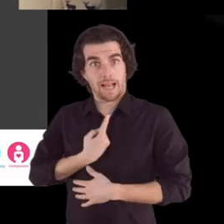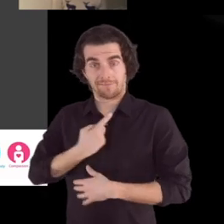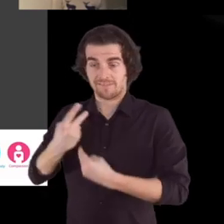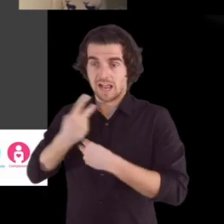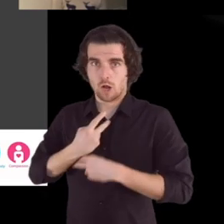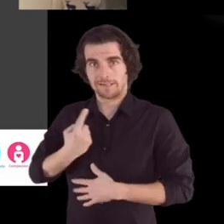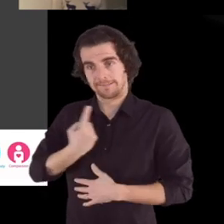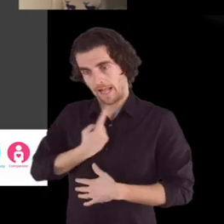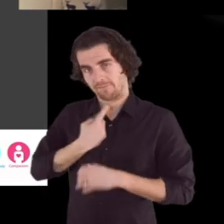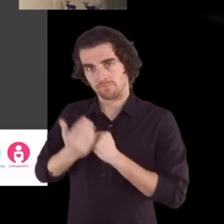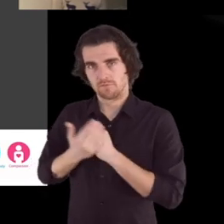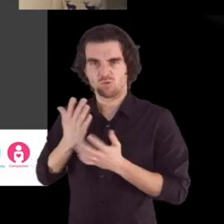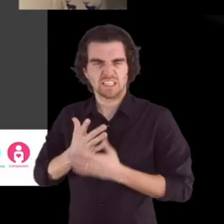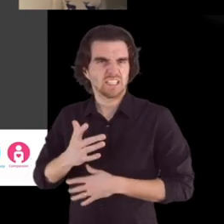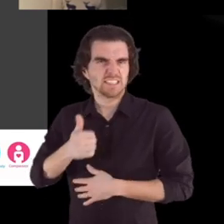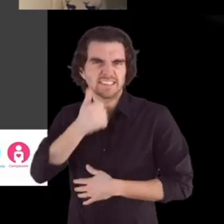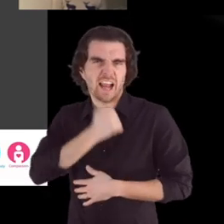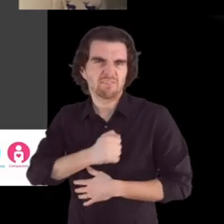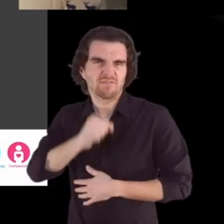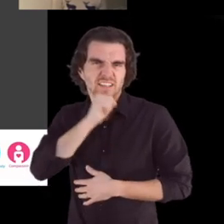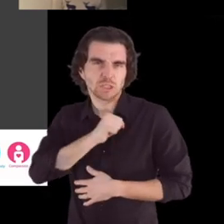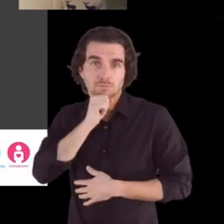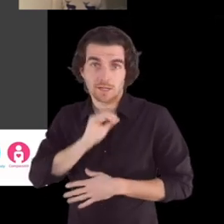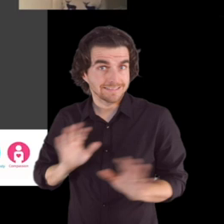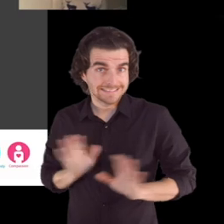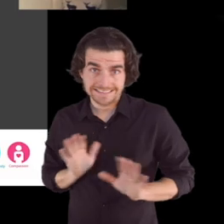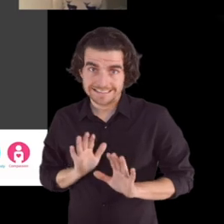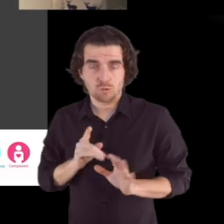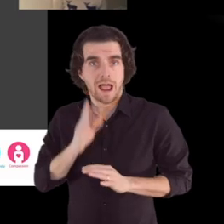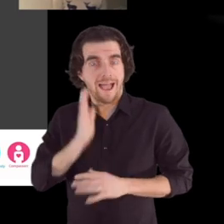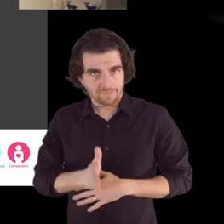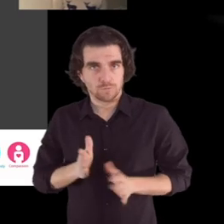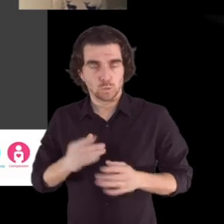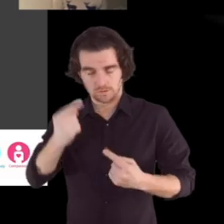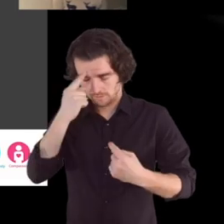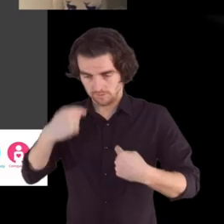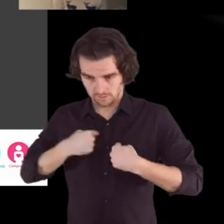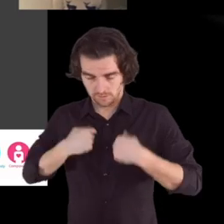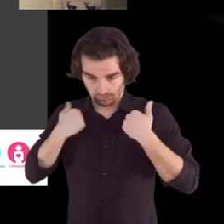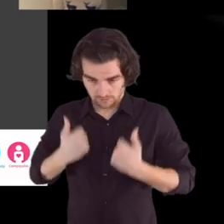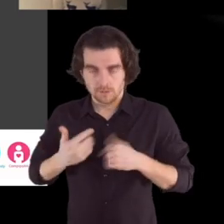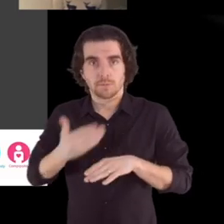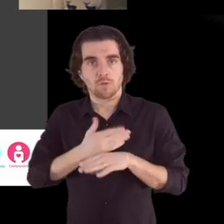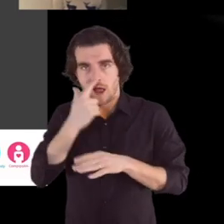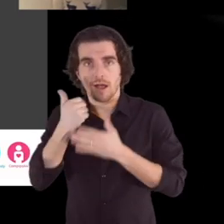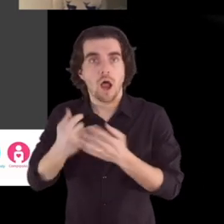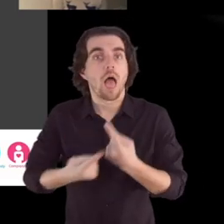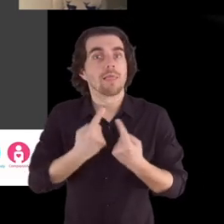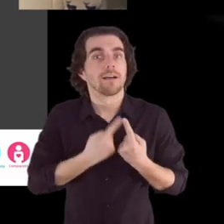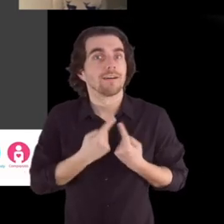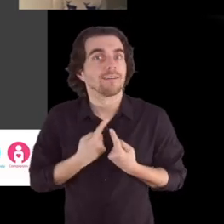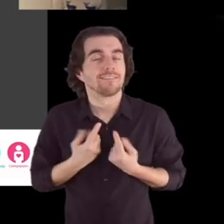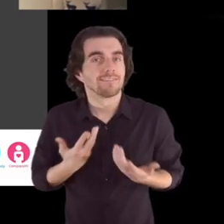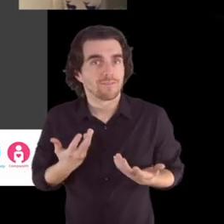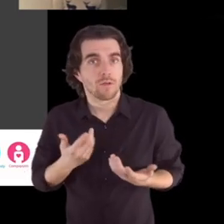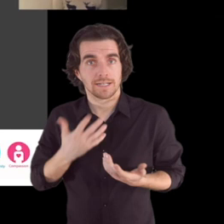myth that self-care and self-compassion is selfish, but really it's the opposite. You know, it's that idea that you have to put your own oxygen mask on before